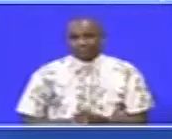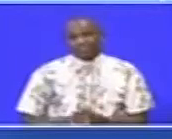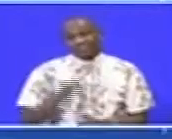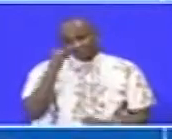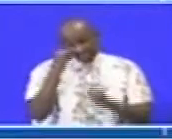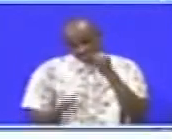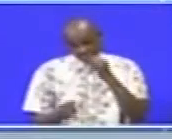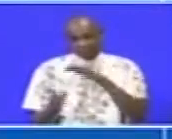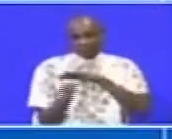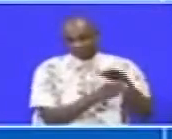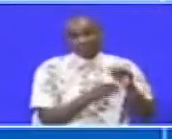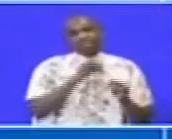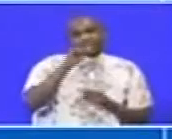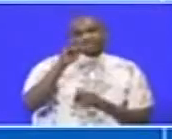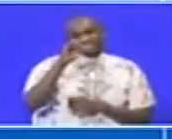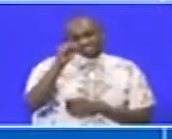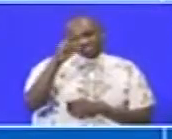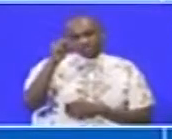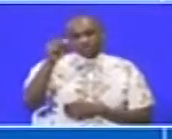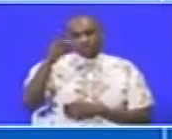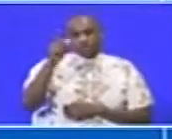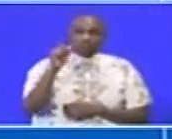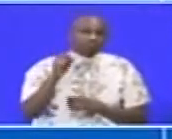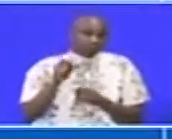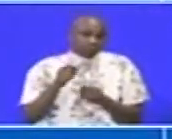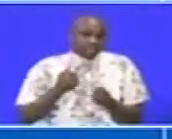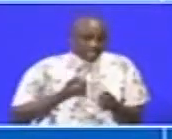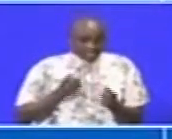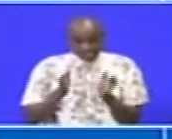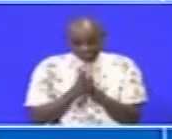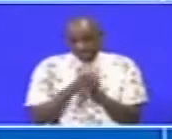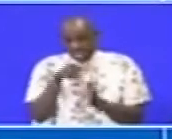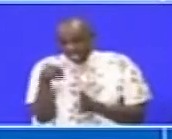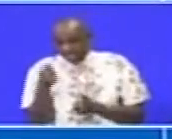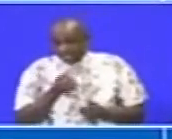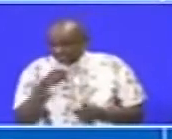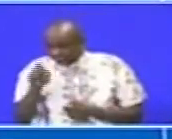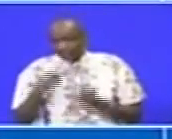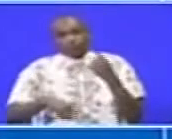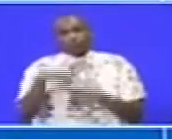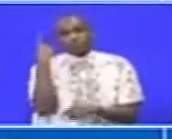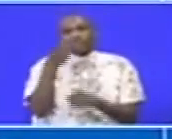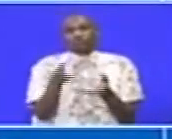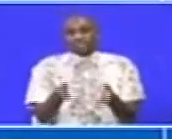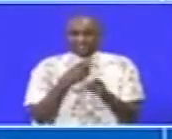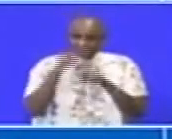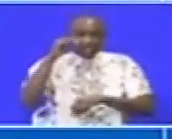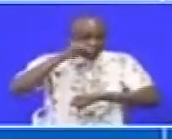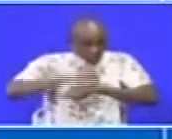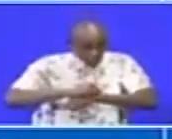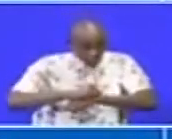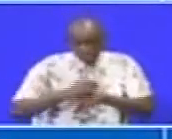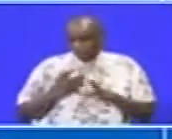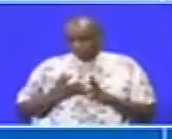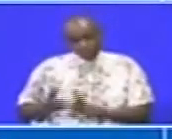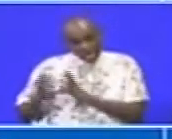And finally, Sinyolo Girls and Kamusinga Boys are the national champions of hockey in this year's secondary school games. In rugby, Bungoma